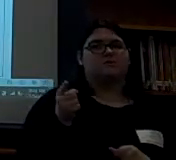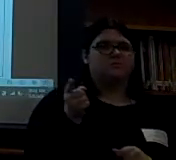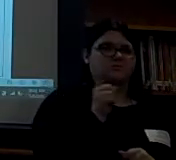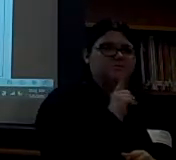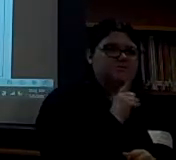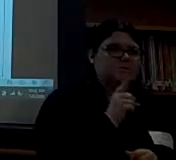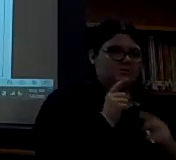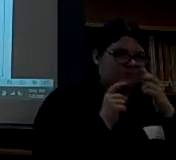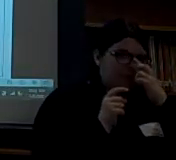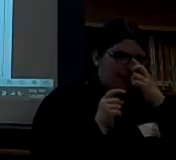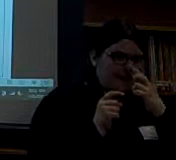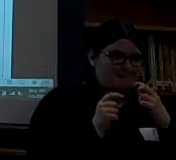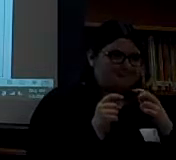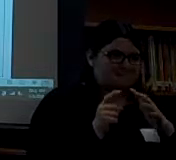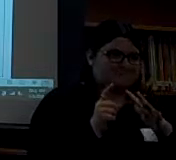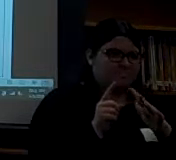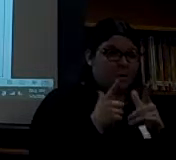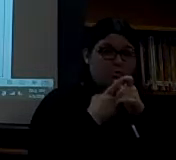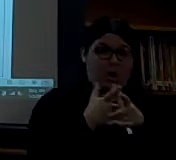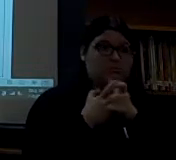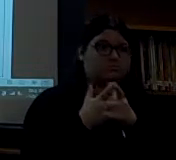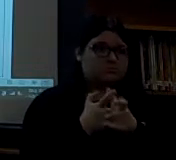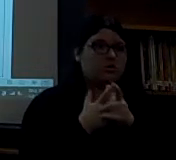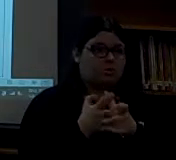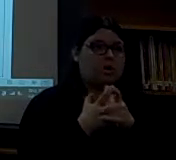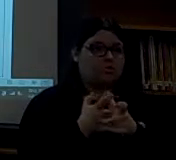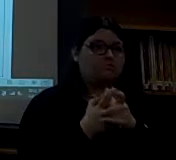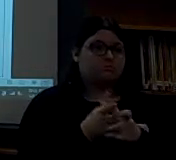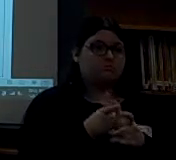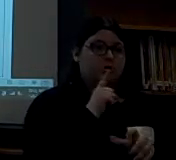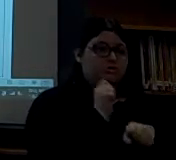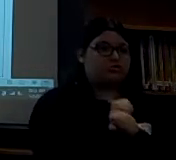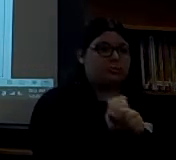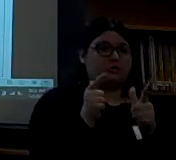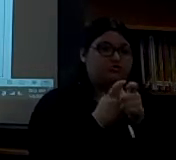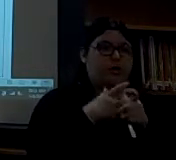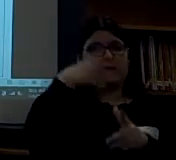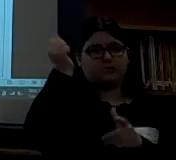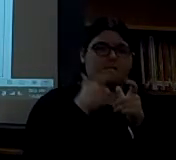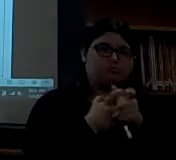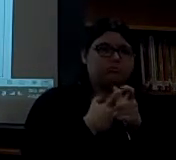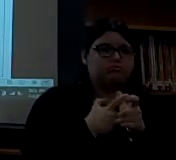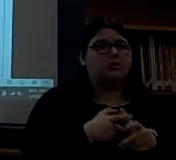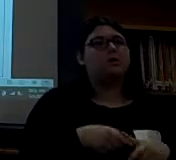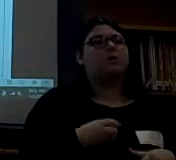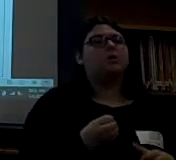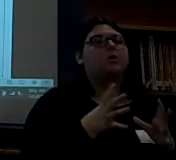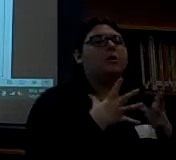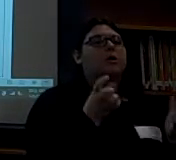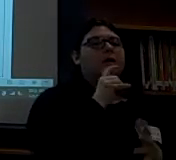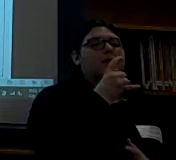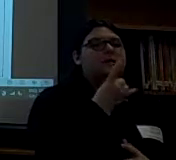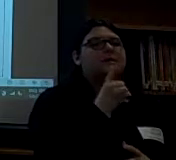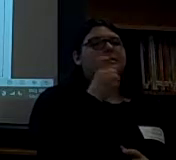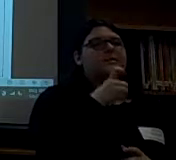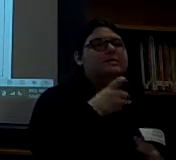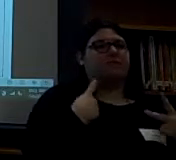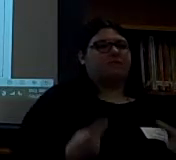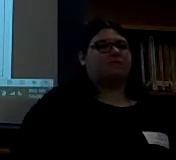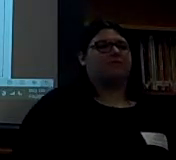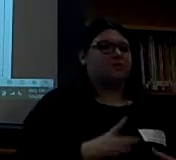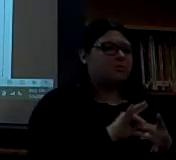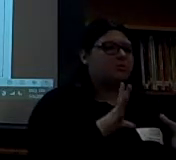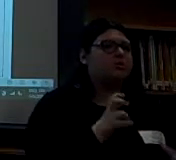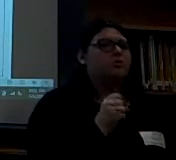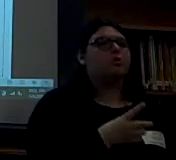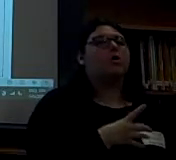through the roof. So he's probably going to need both a physical, and let me give you some examples, by the way, of physical releases, because a lot of kids need physical releases. Again, a